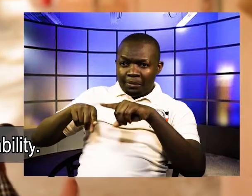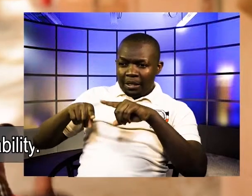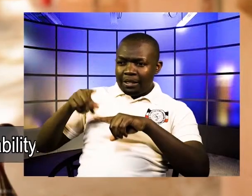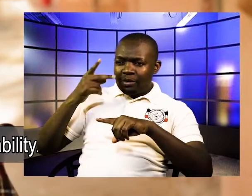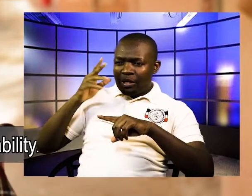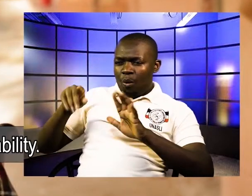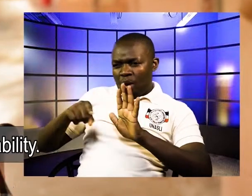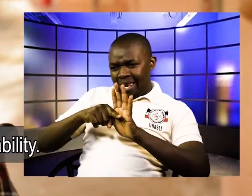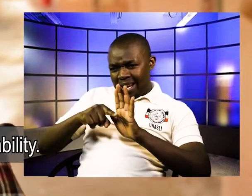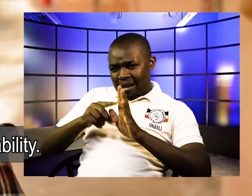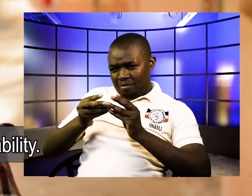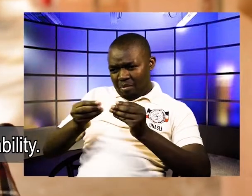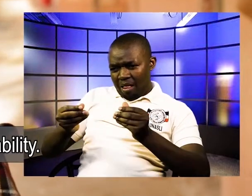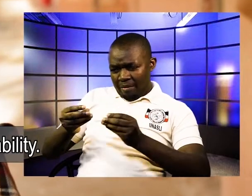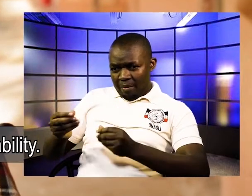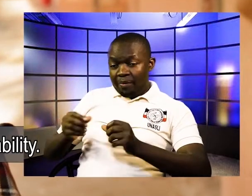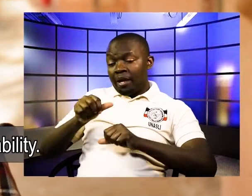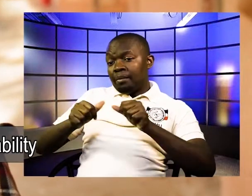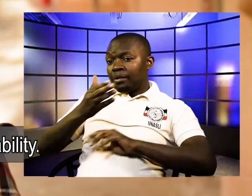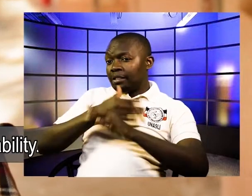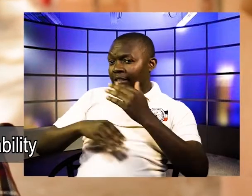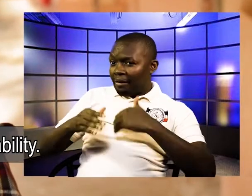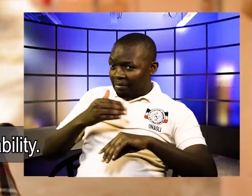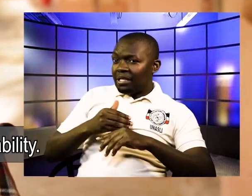eri negativity about disability.